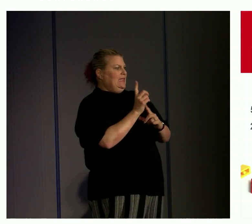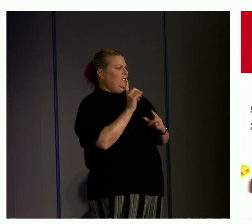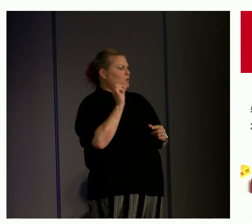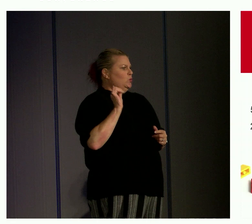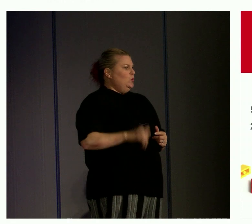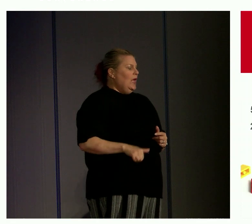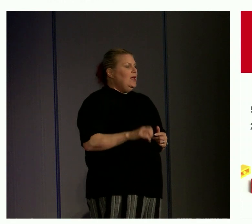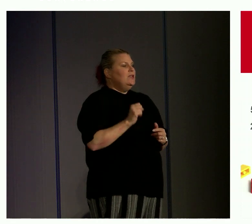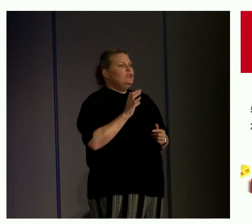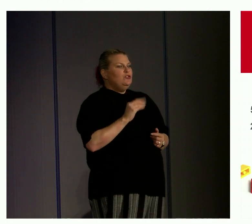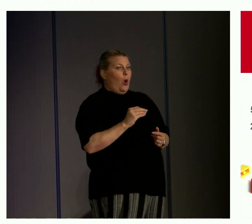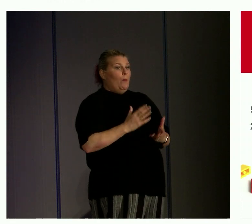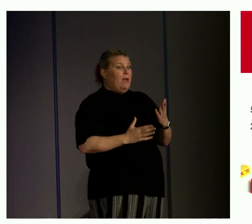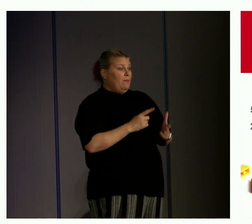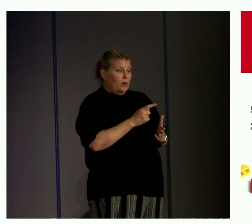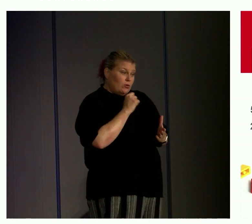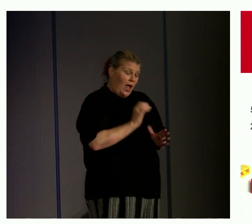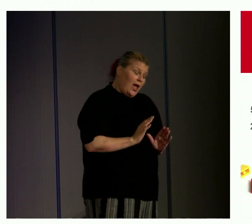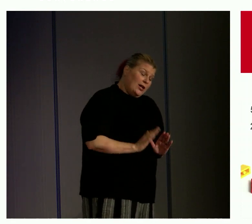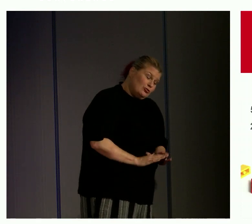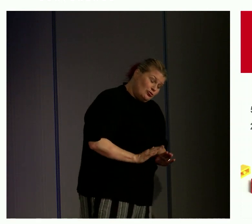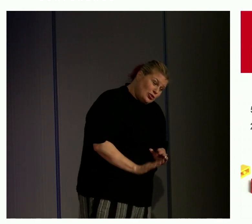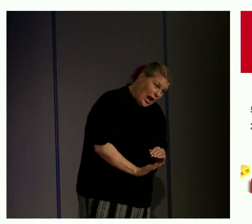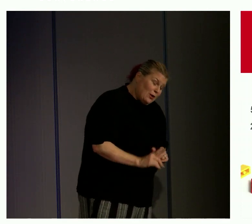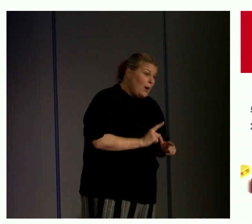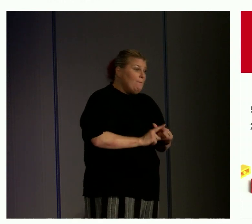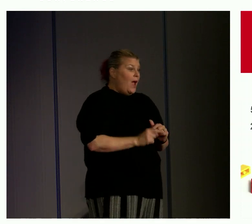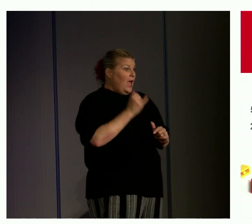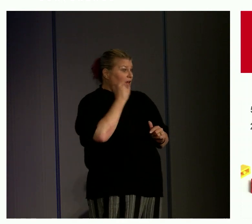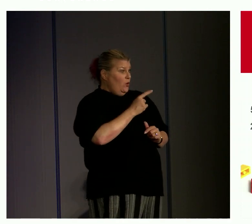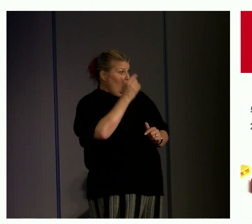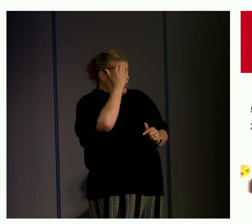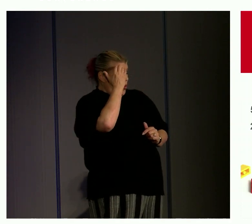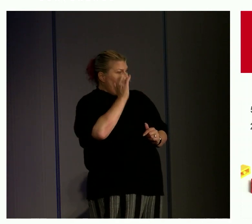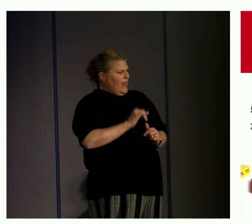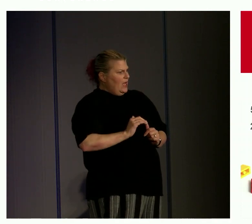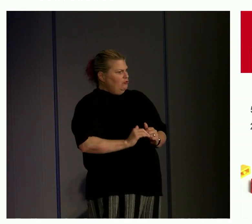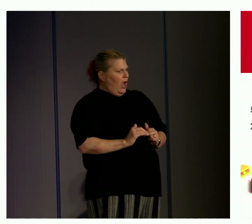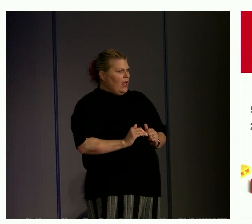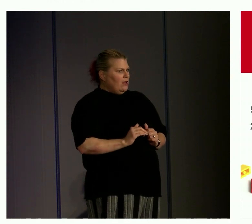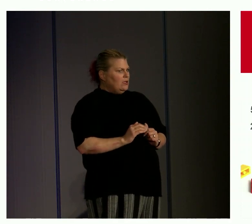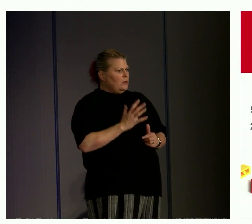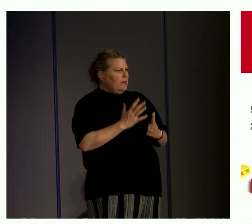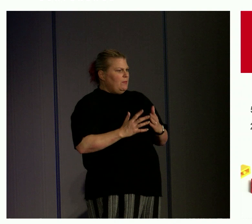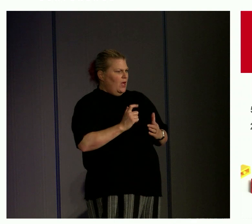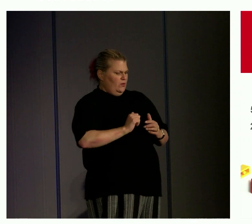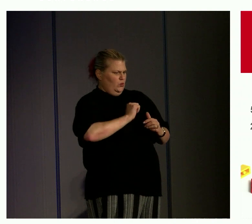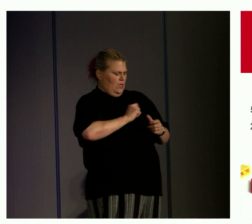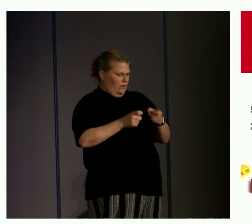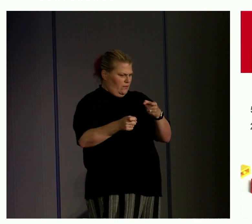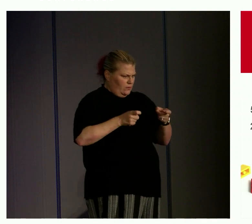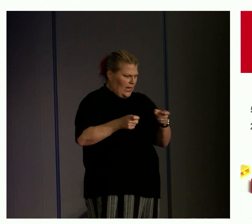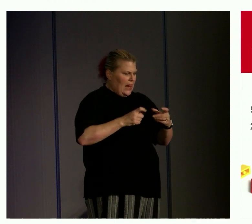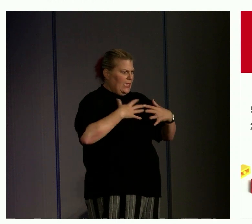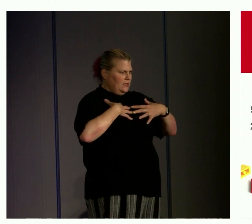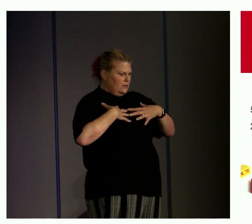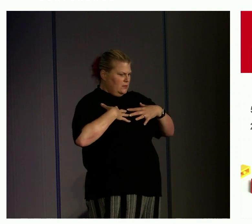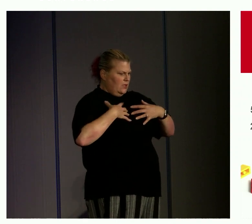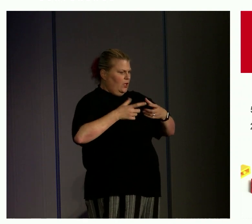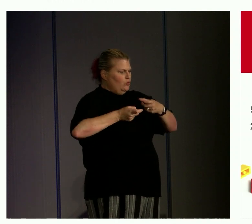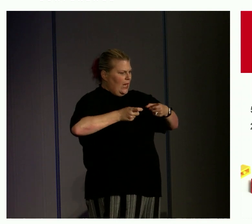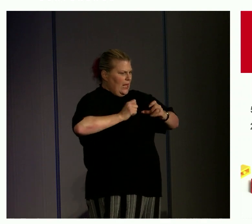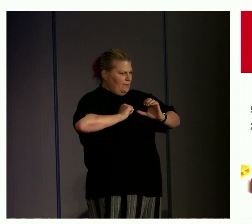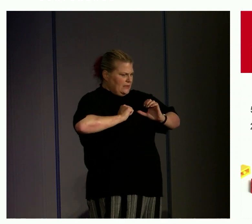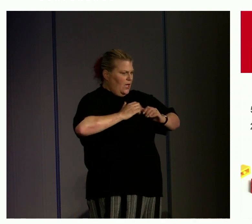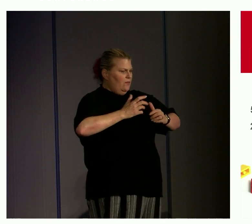so maybe you are not a child, but if you were a child, maybe you have to self-regulate, you have to regulate